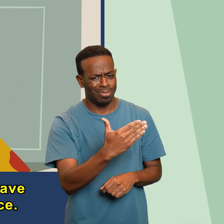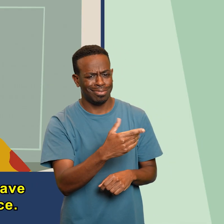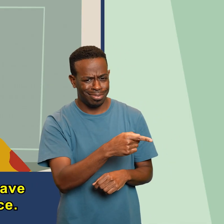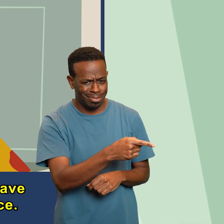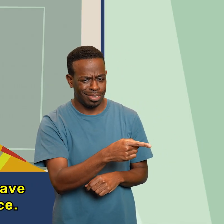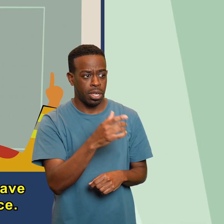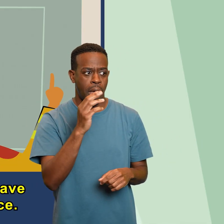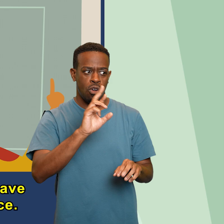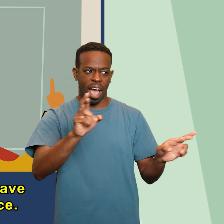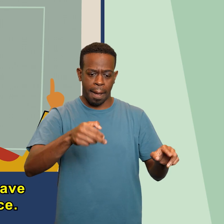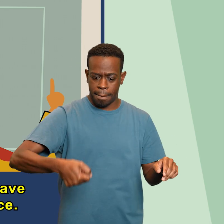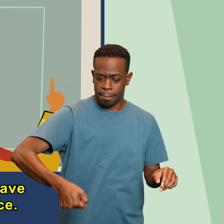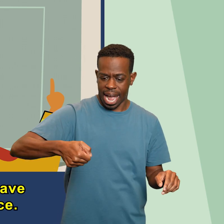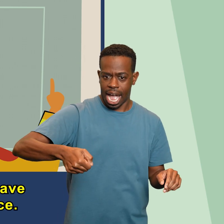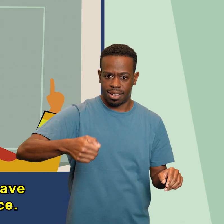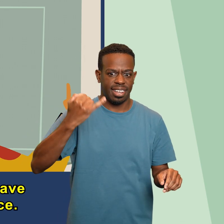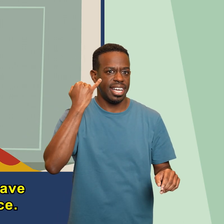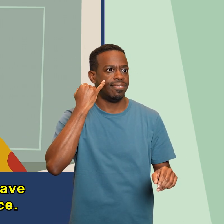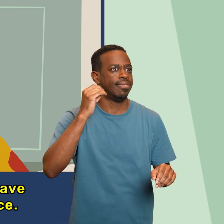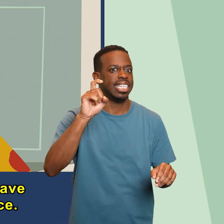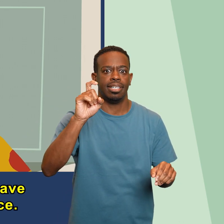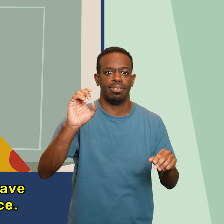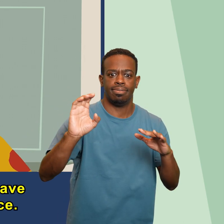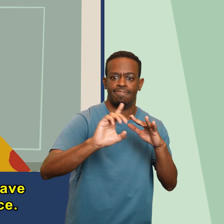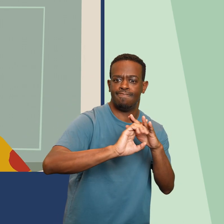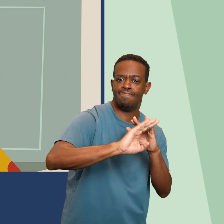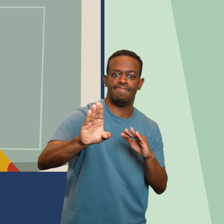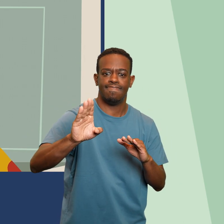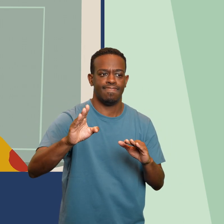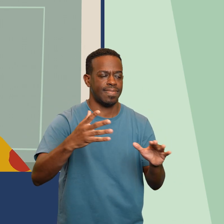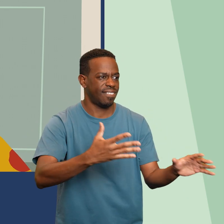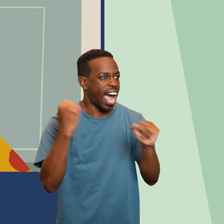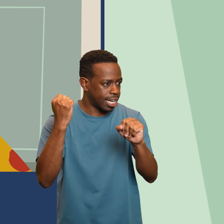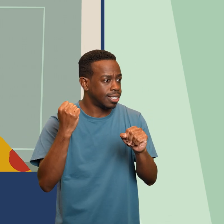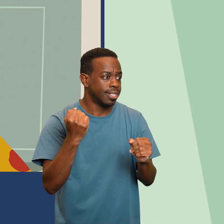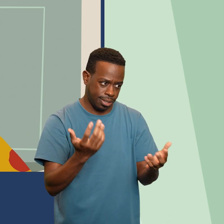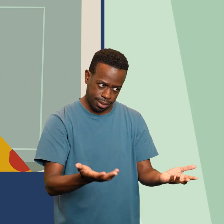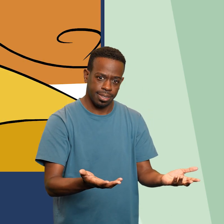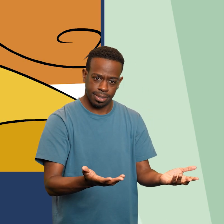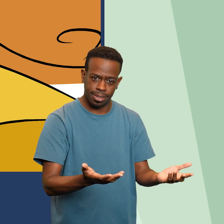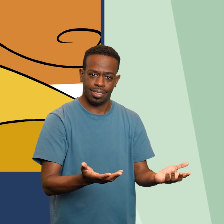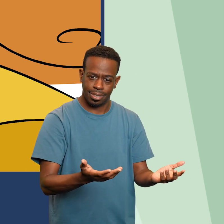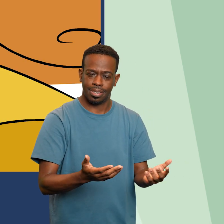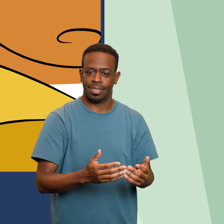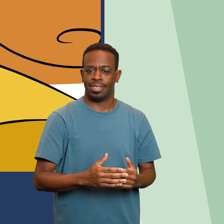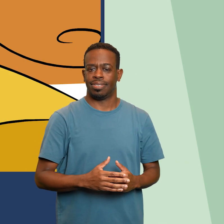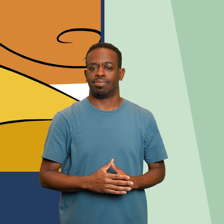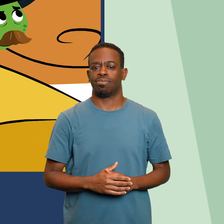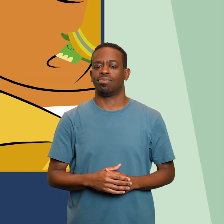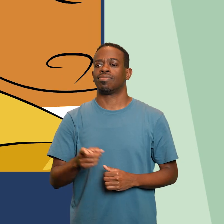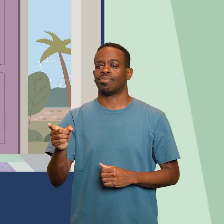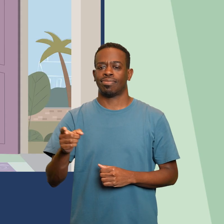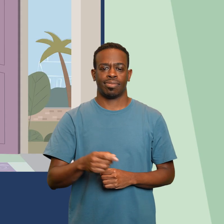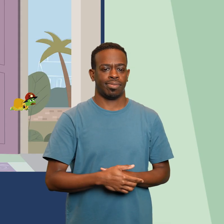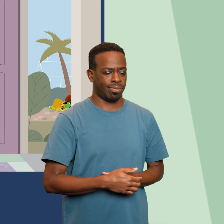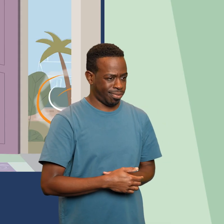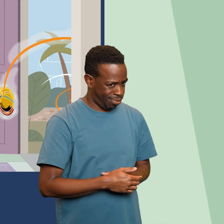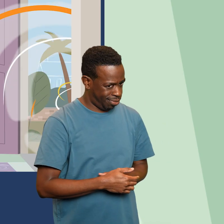Excellent. And you should always have essentials all in one place in case you need to get out quickly.